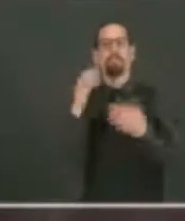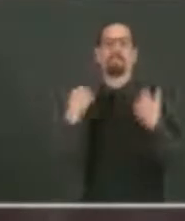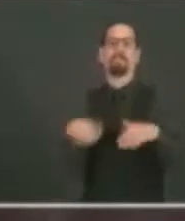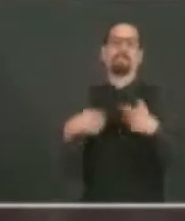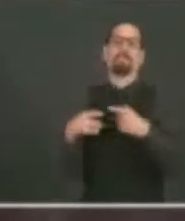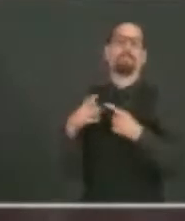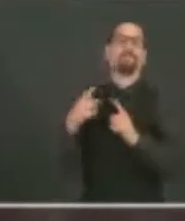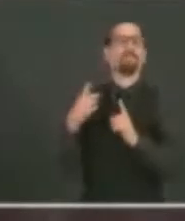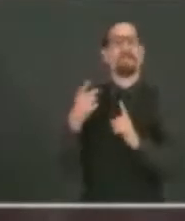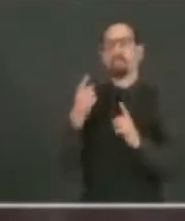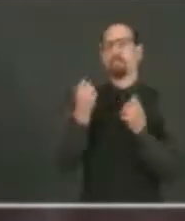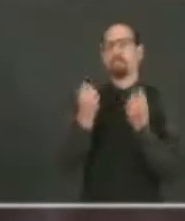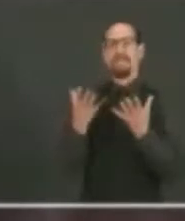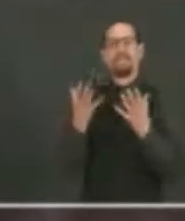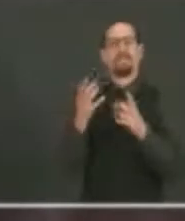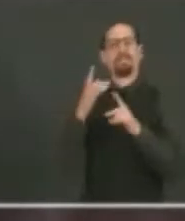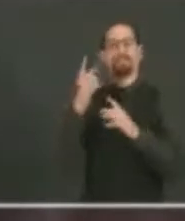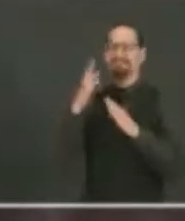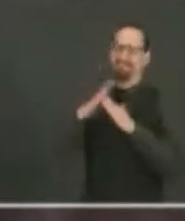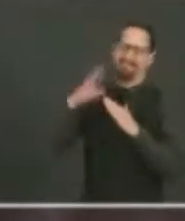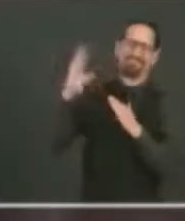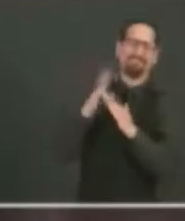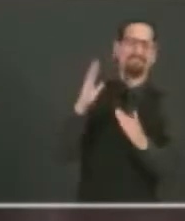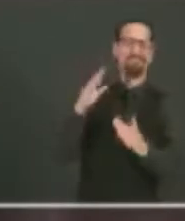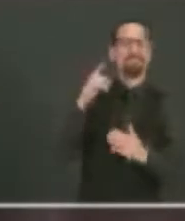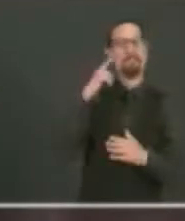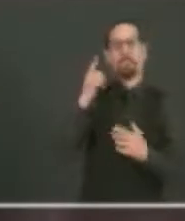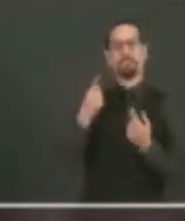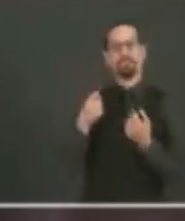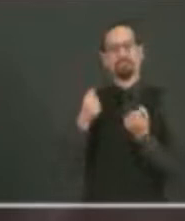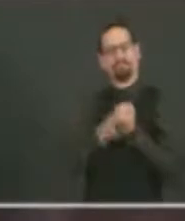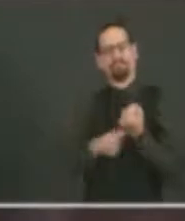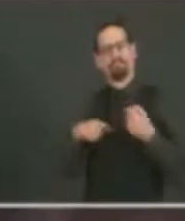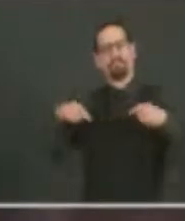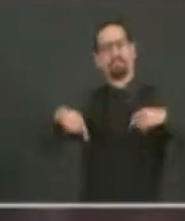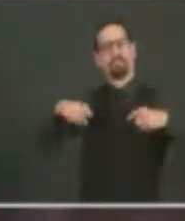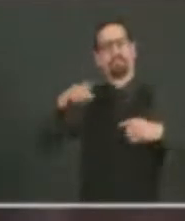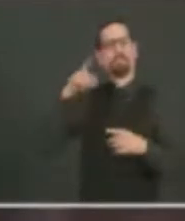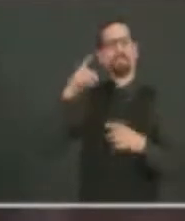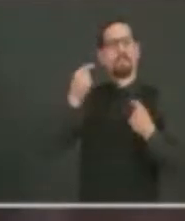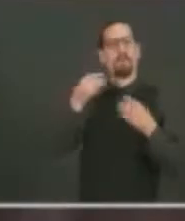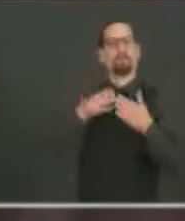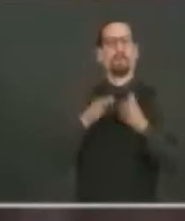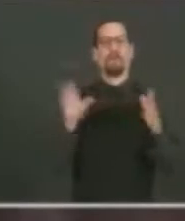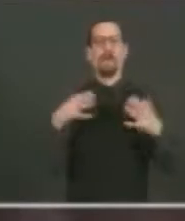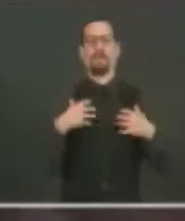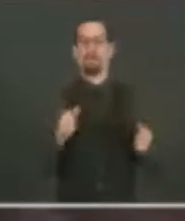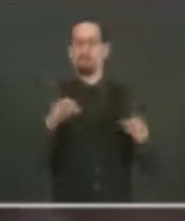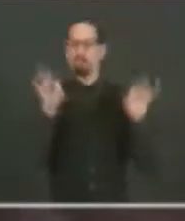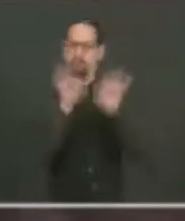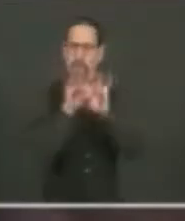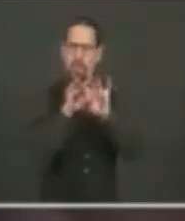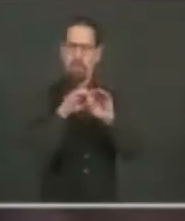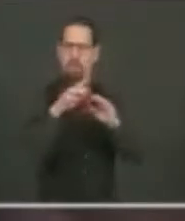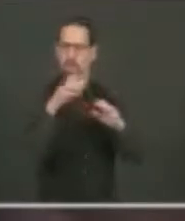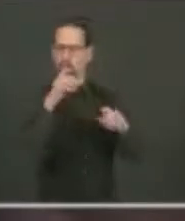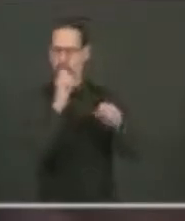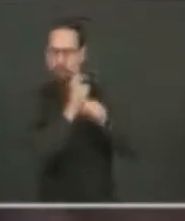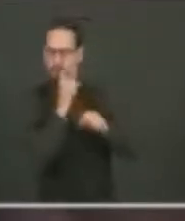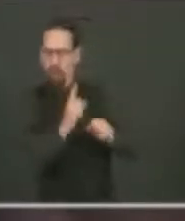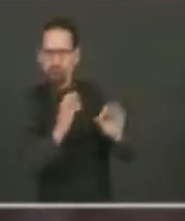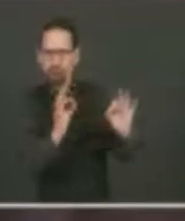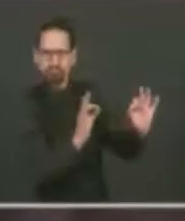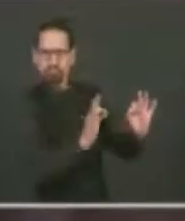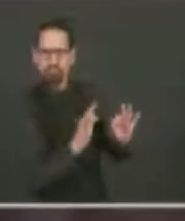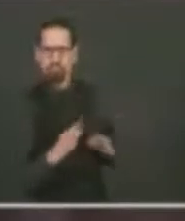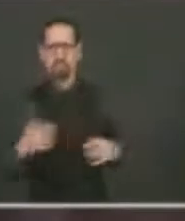doing yeoman's work to support our public health response and keeping it strong. To share a